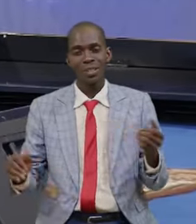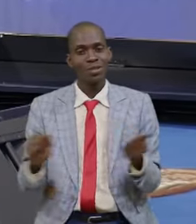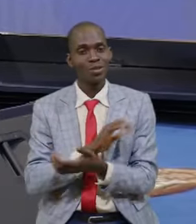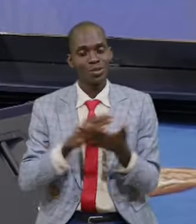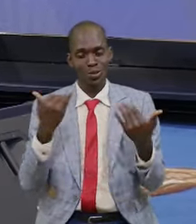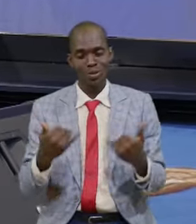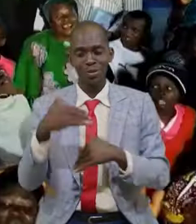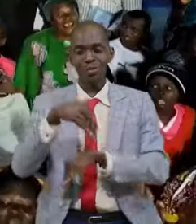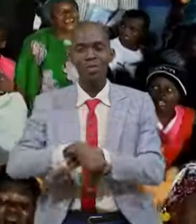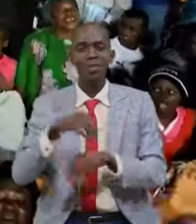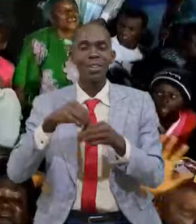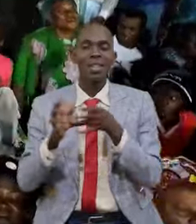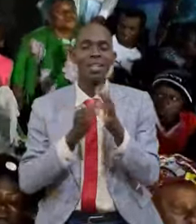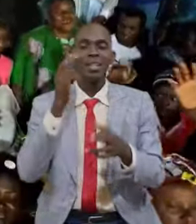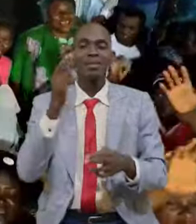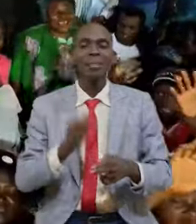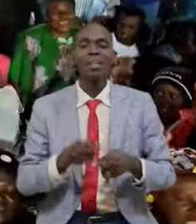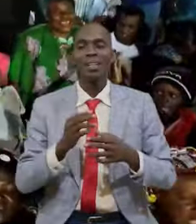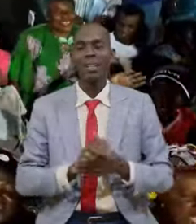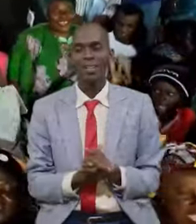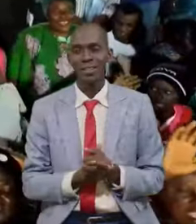in Jesus' name.